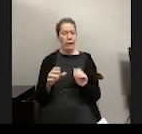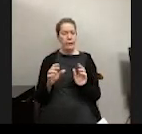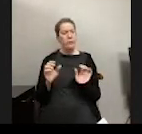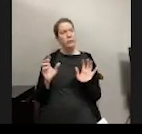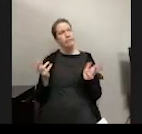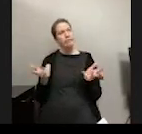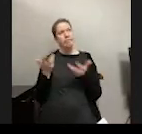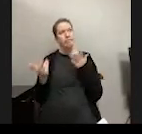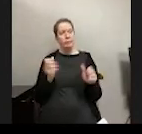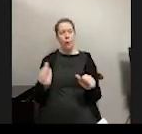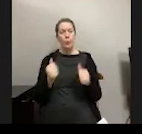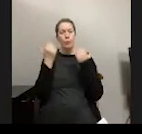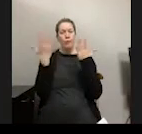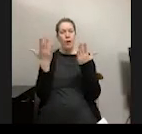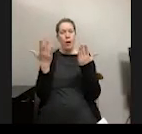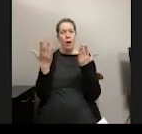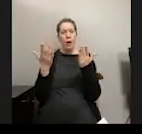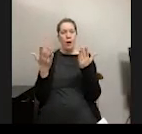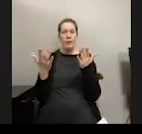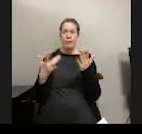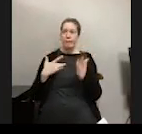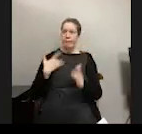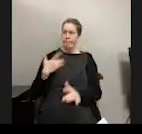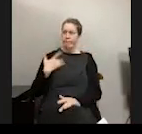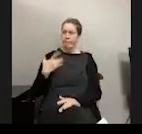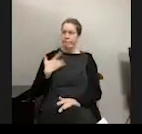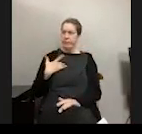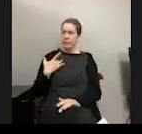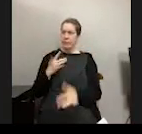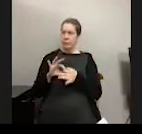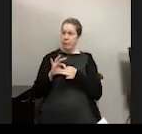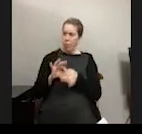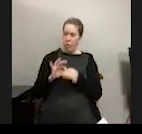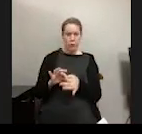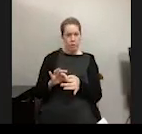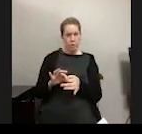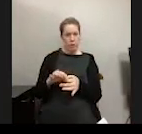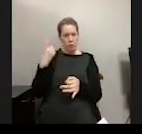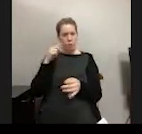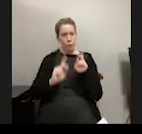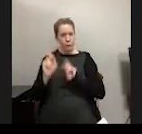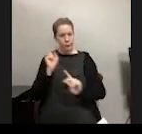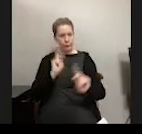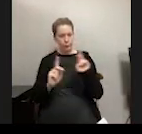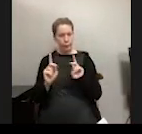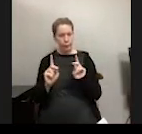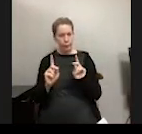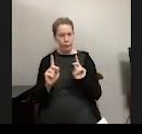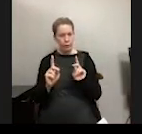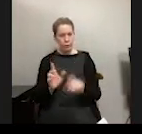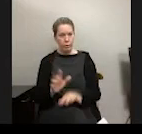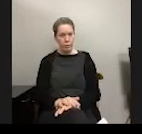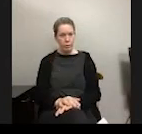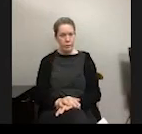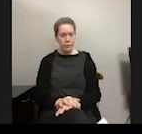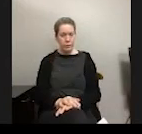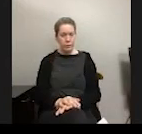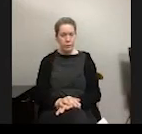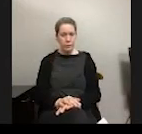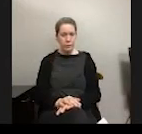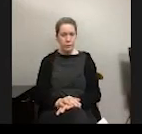of place and belonging for people. And I think especially as part of